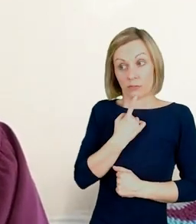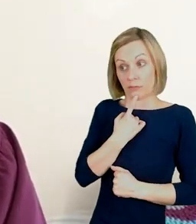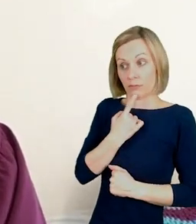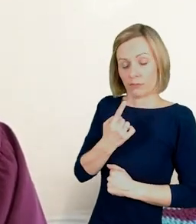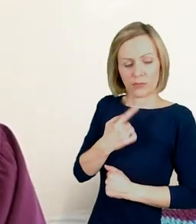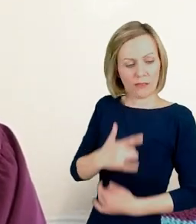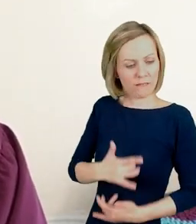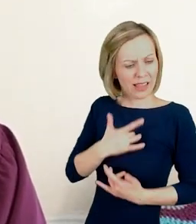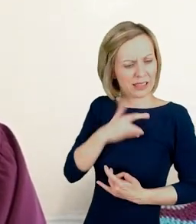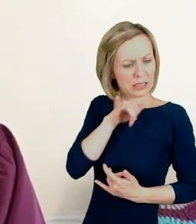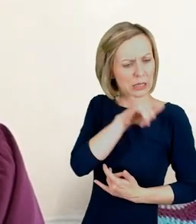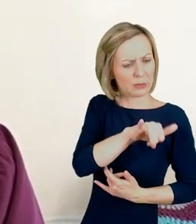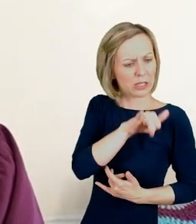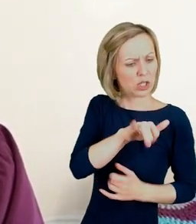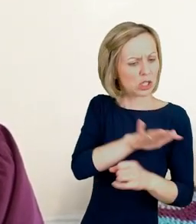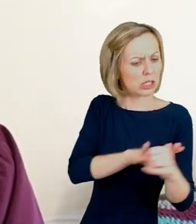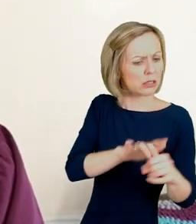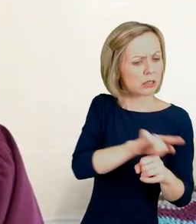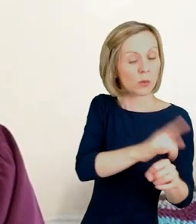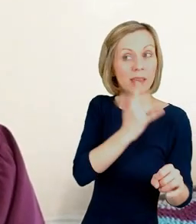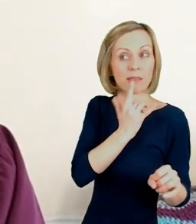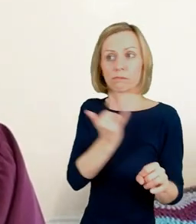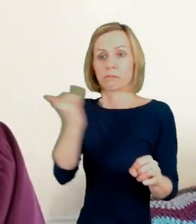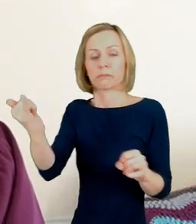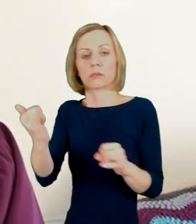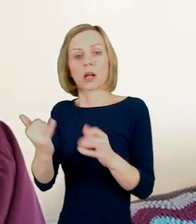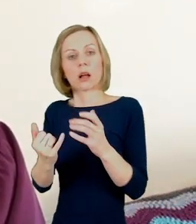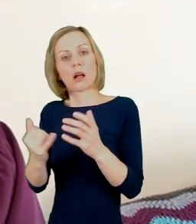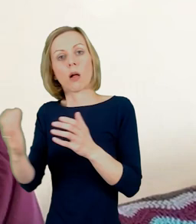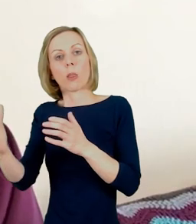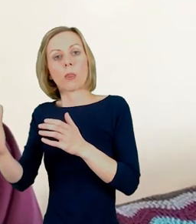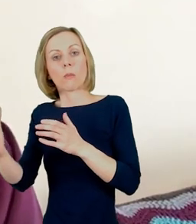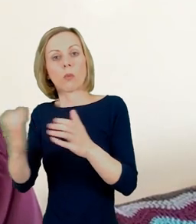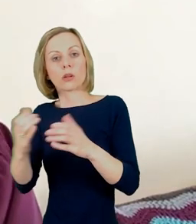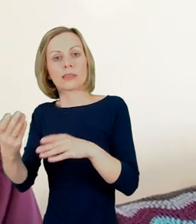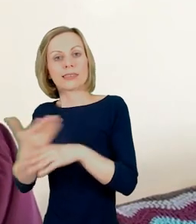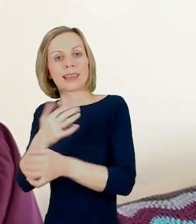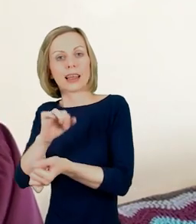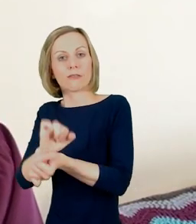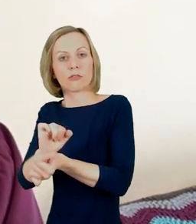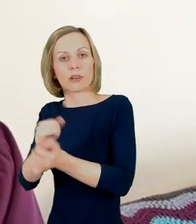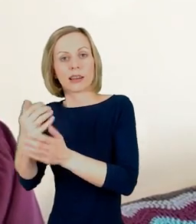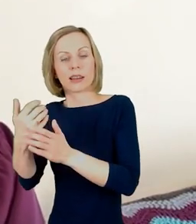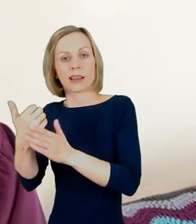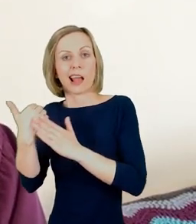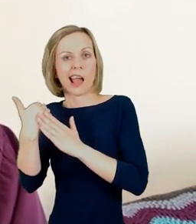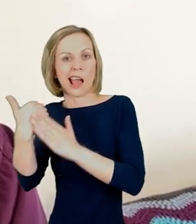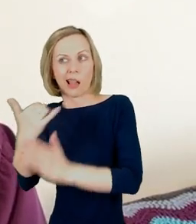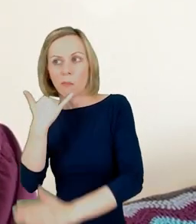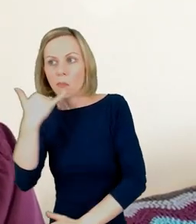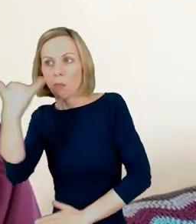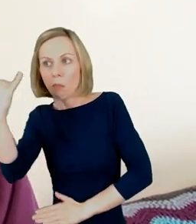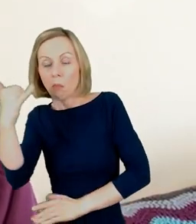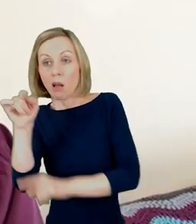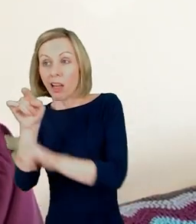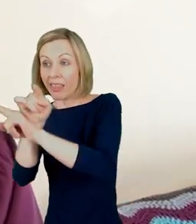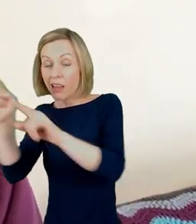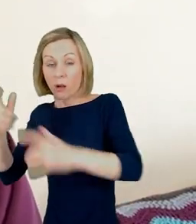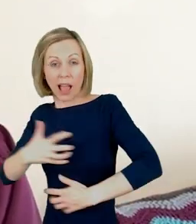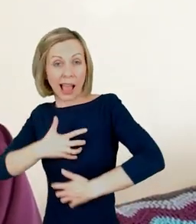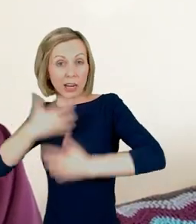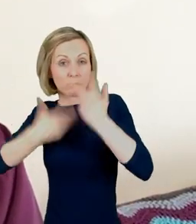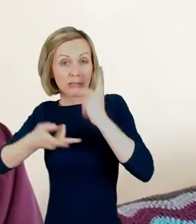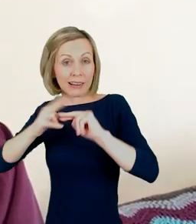on the modern slavery helpline. No one on the end of that line will be cross if we get it